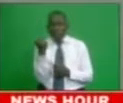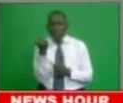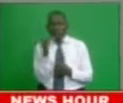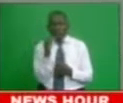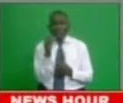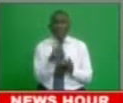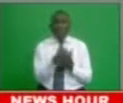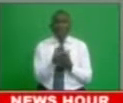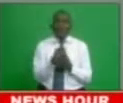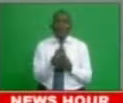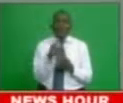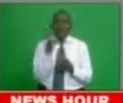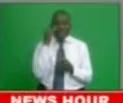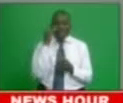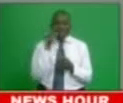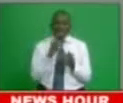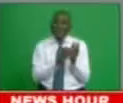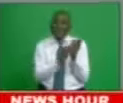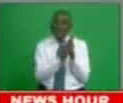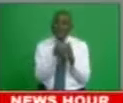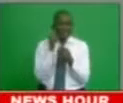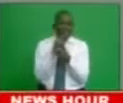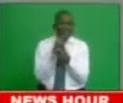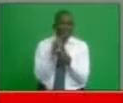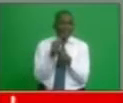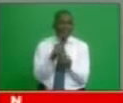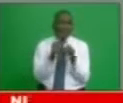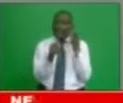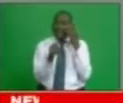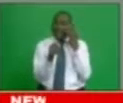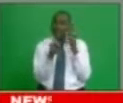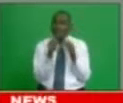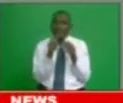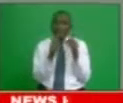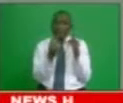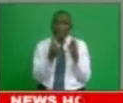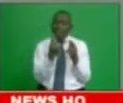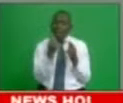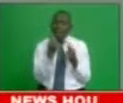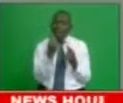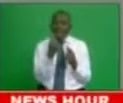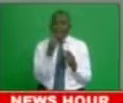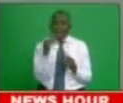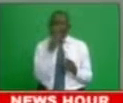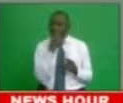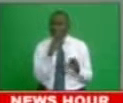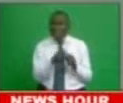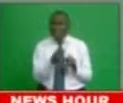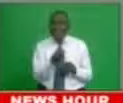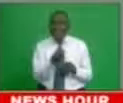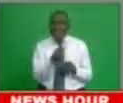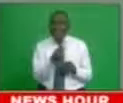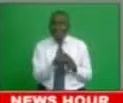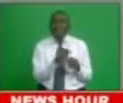of the advanced nature of the cancer. Benedicta's left eye, which is her only source of vision, and now is gradually